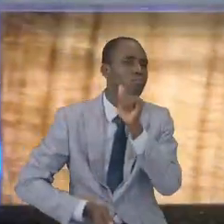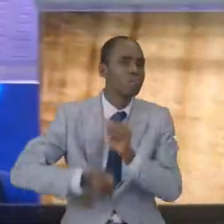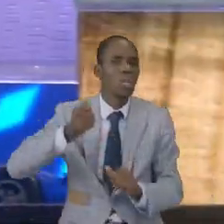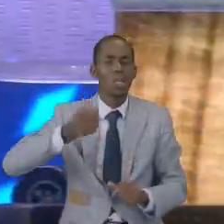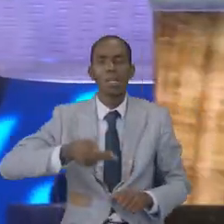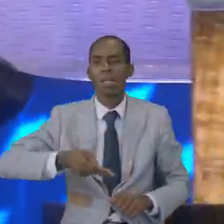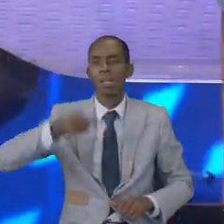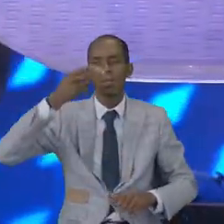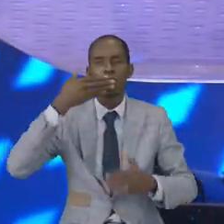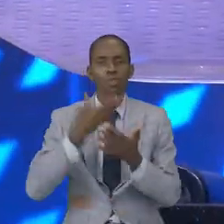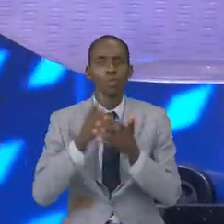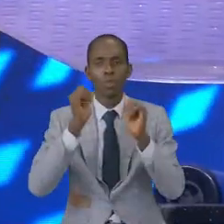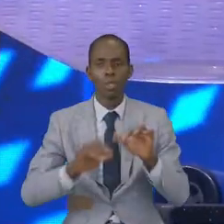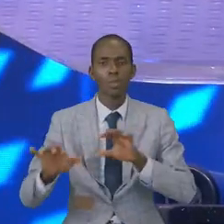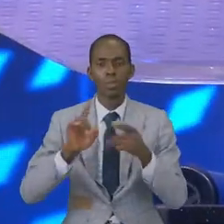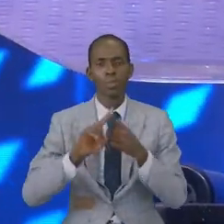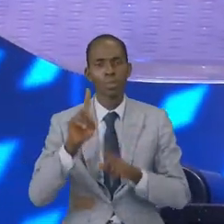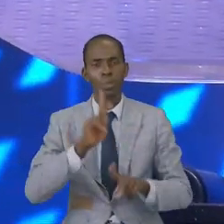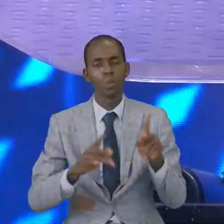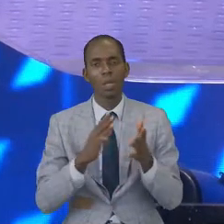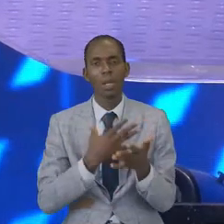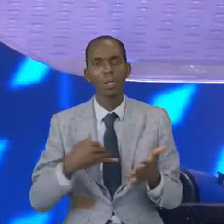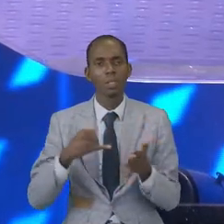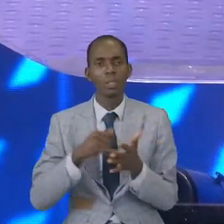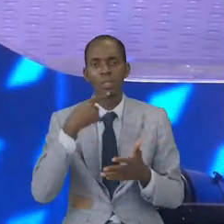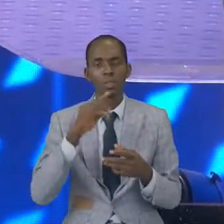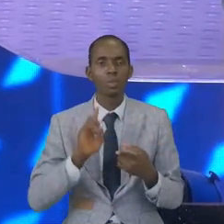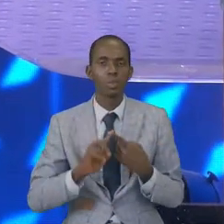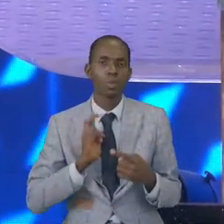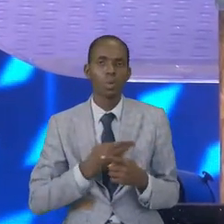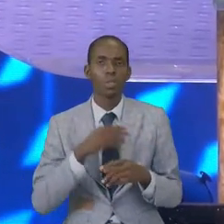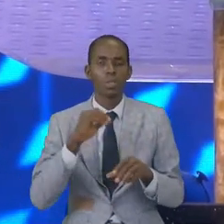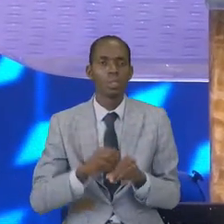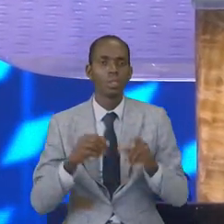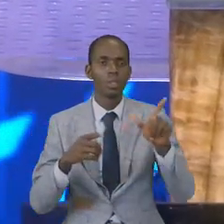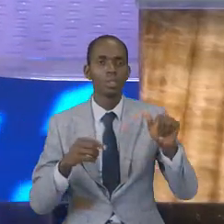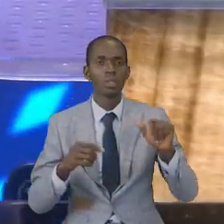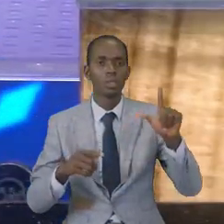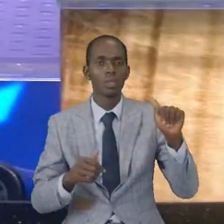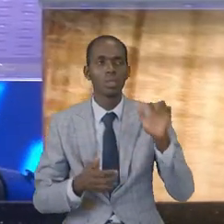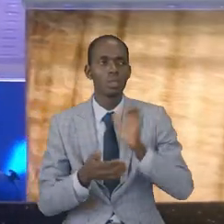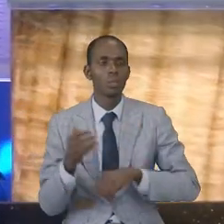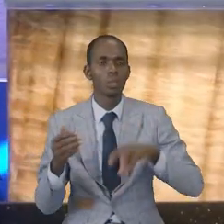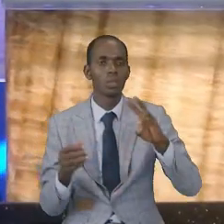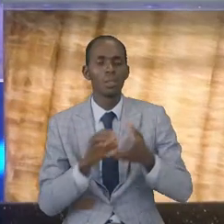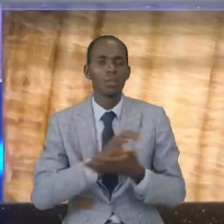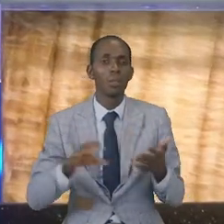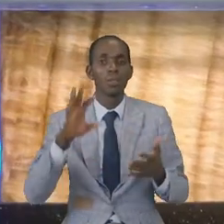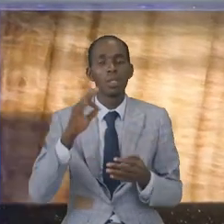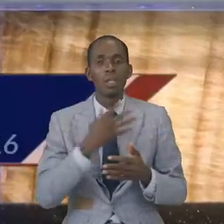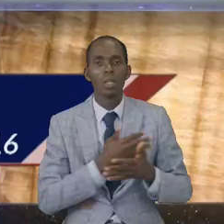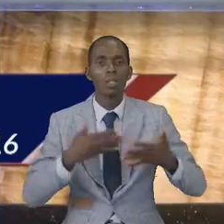do unto people. And he tells us in Galatians chapter 6, reading from verse 9, and let